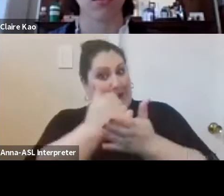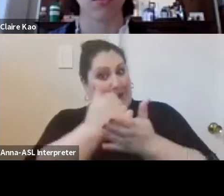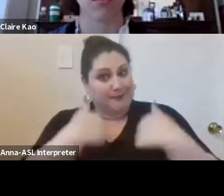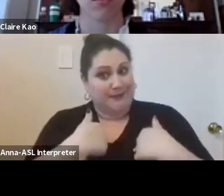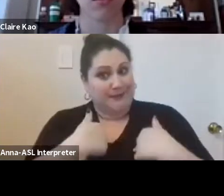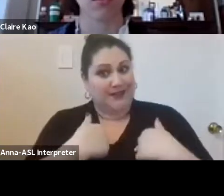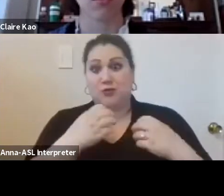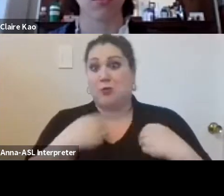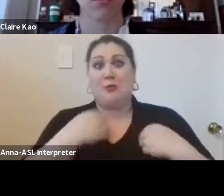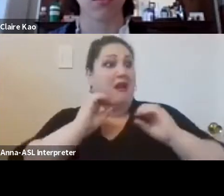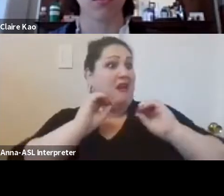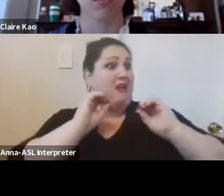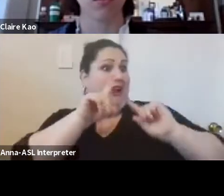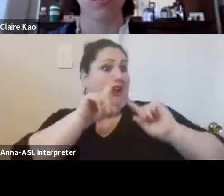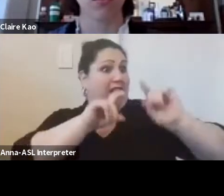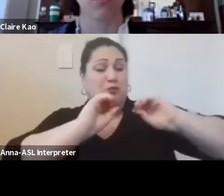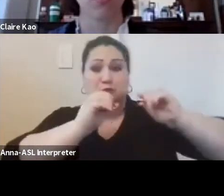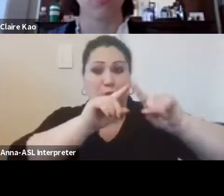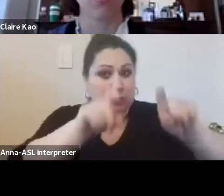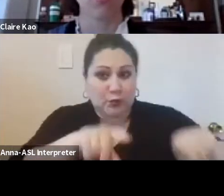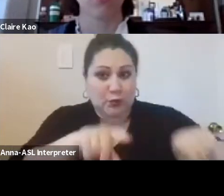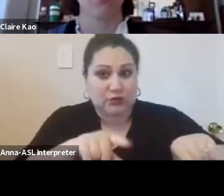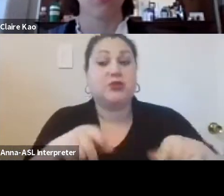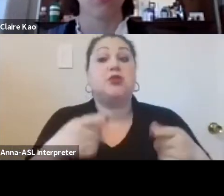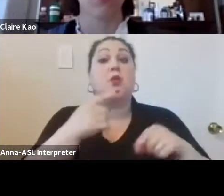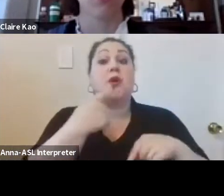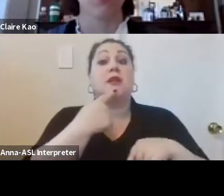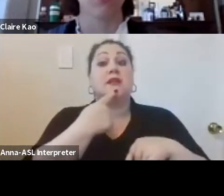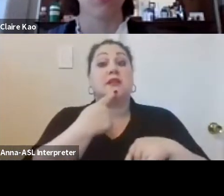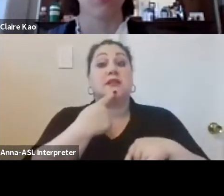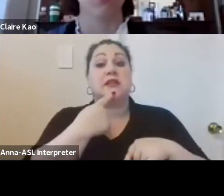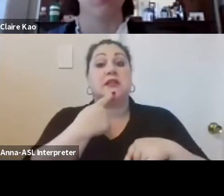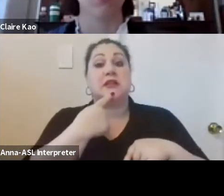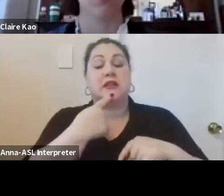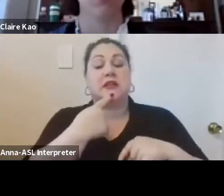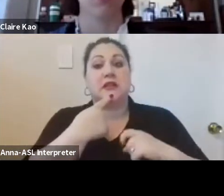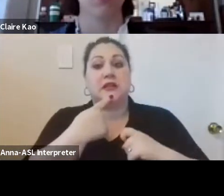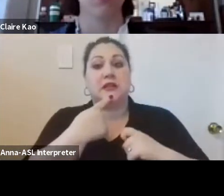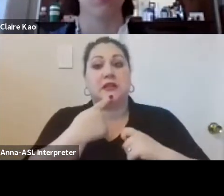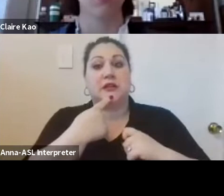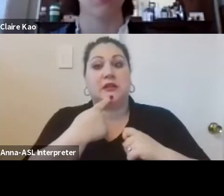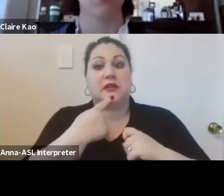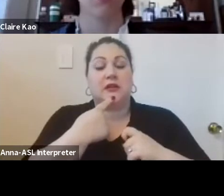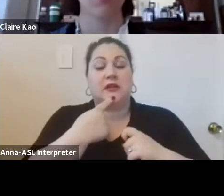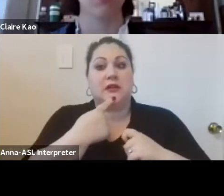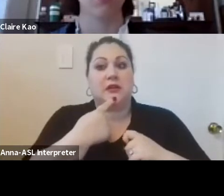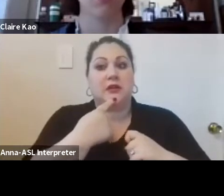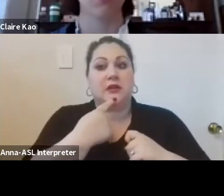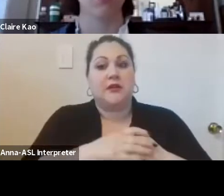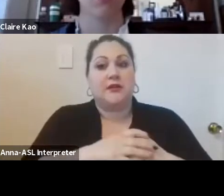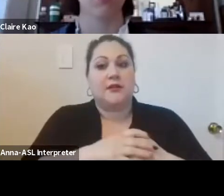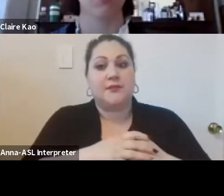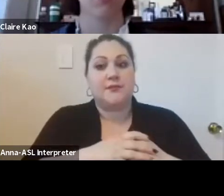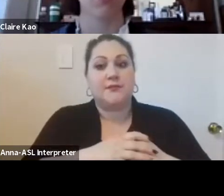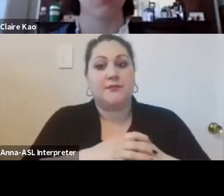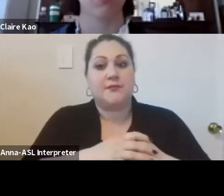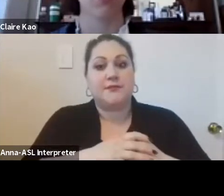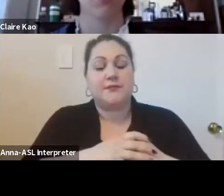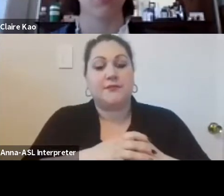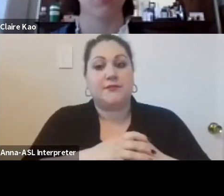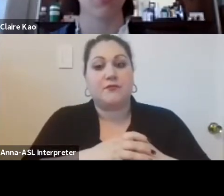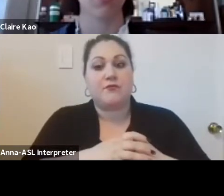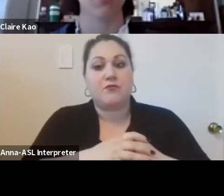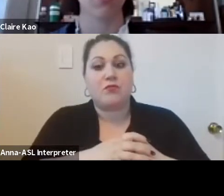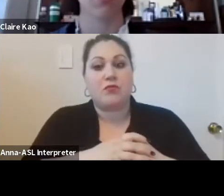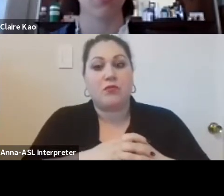him. And when I asked him where we were going, he said we were going to my mom's house, which was, it was extremely small. It was an